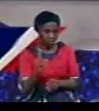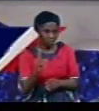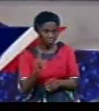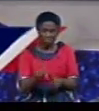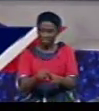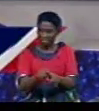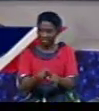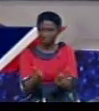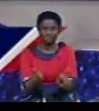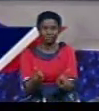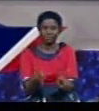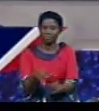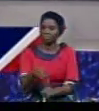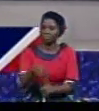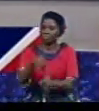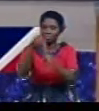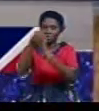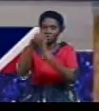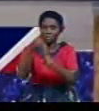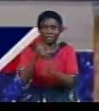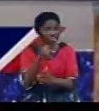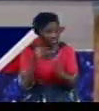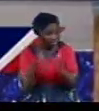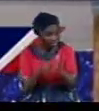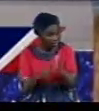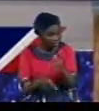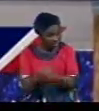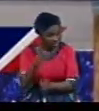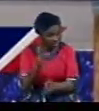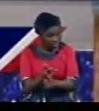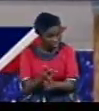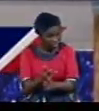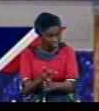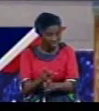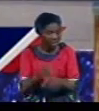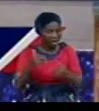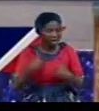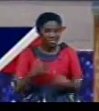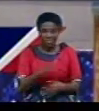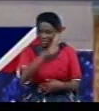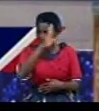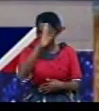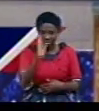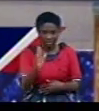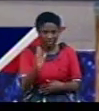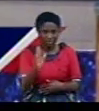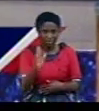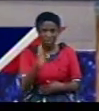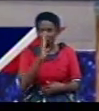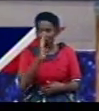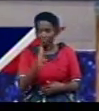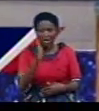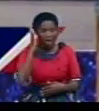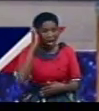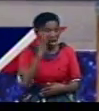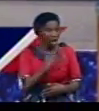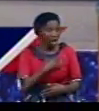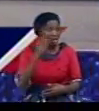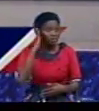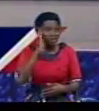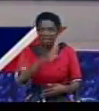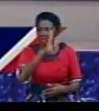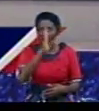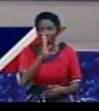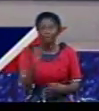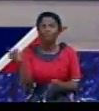differential this kind had never been will never be until